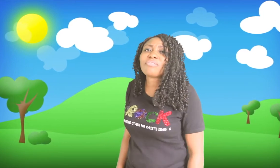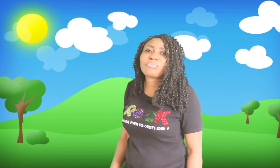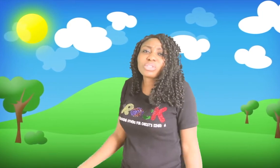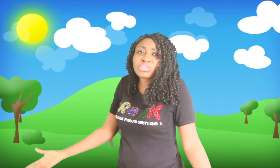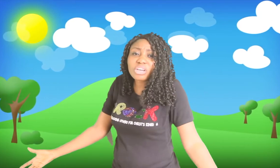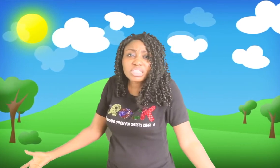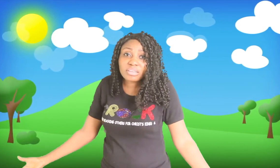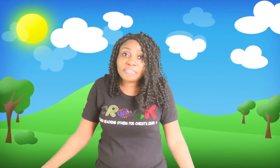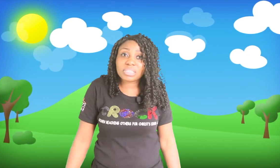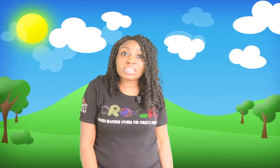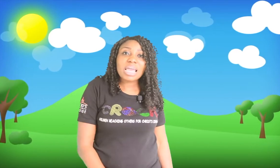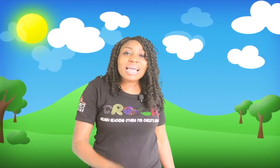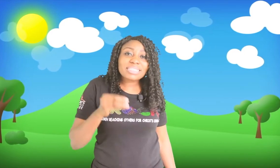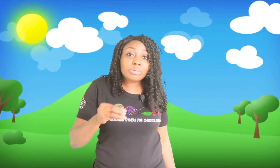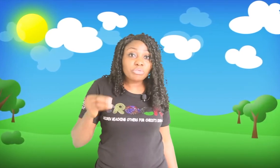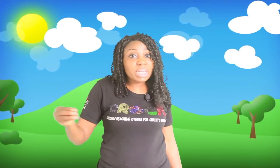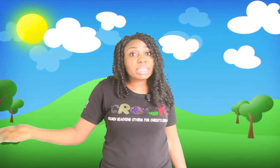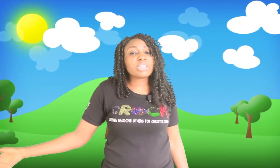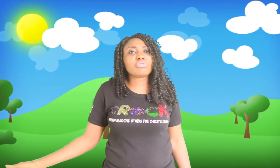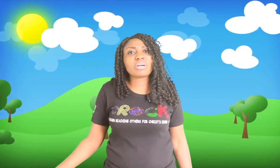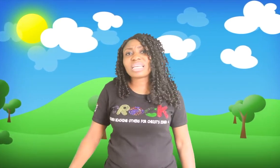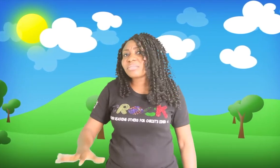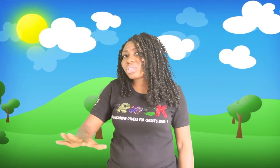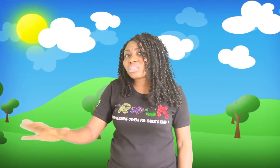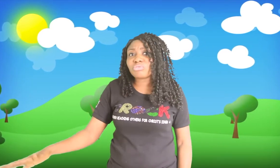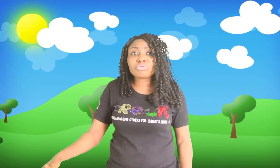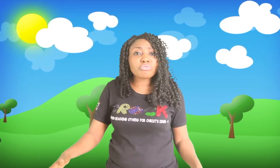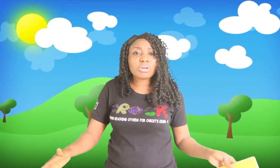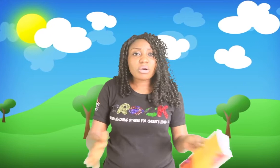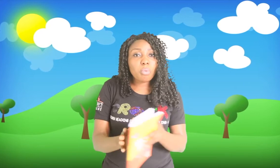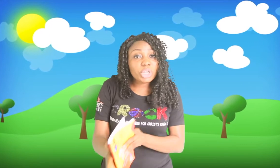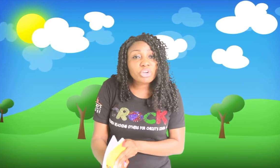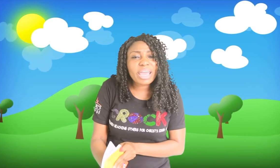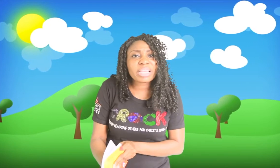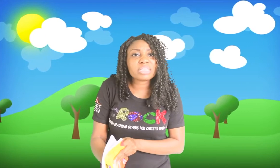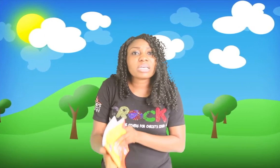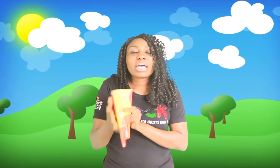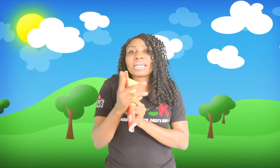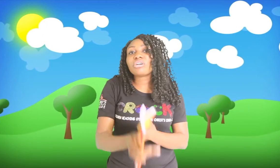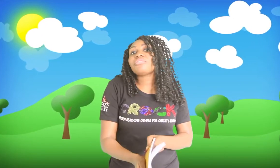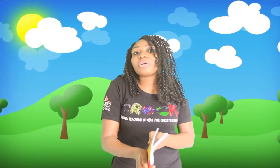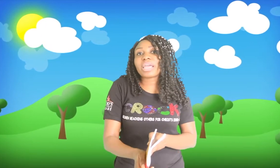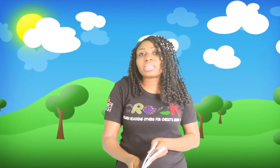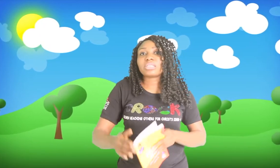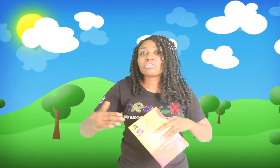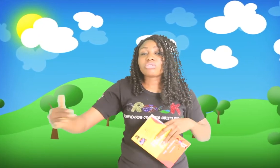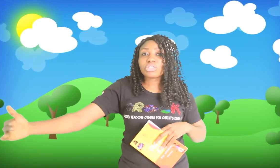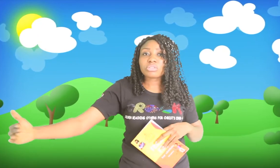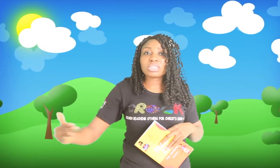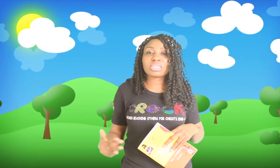yourself. Must you touch the surfaces? Except you really need to. And as much as you do, wash your hands, and don't